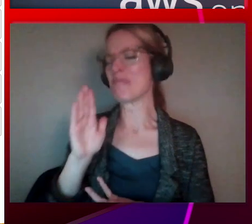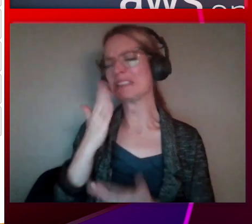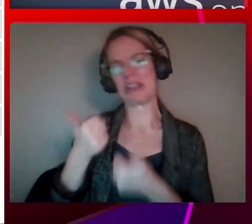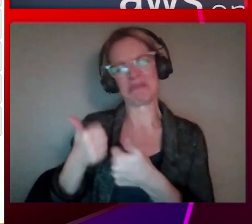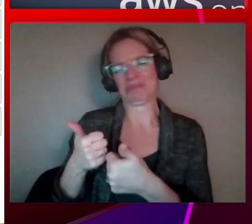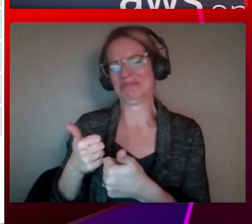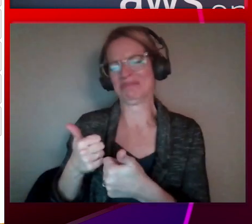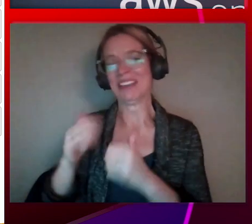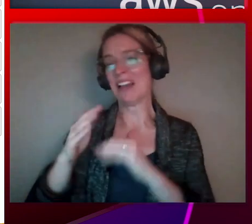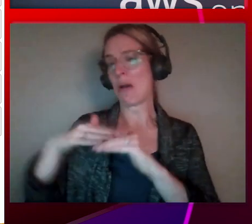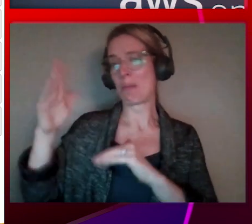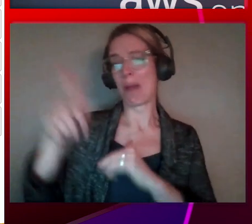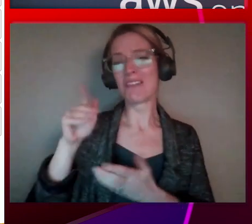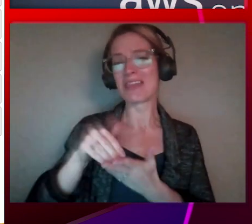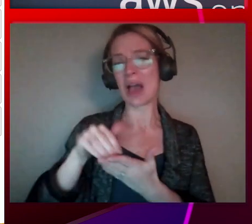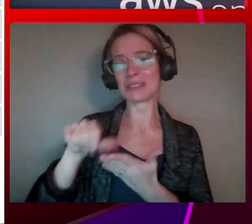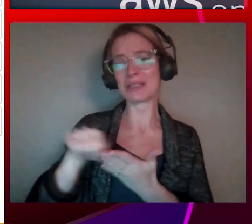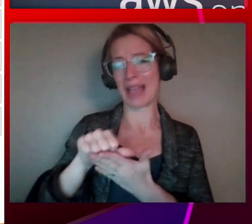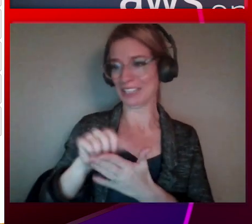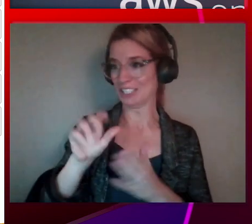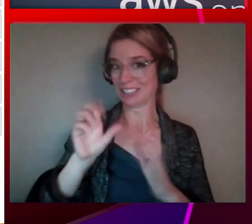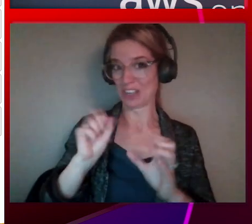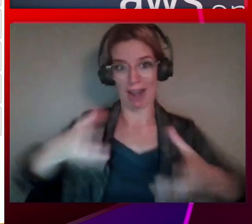pages, I don't know if I would be able to consume that anyway.